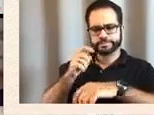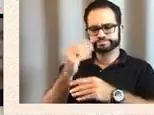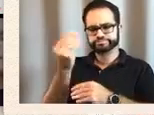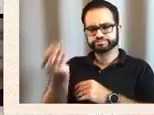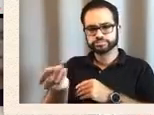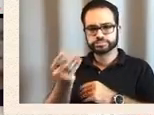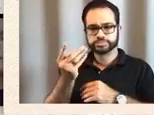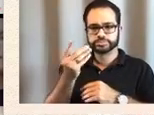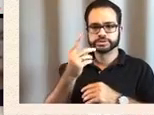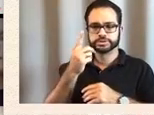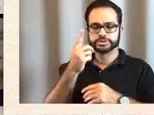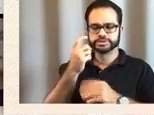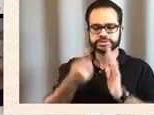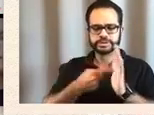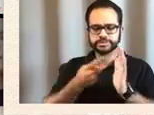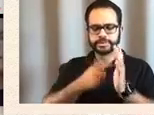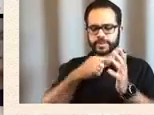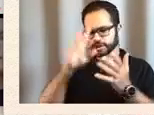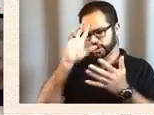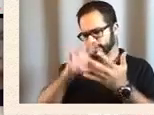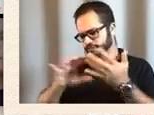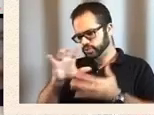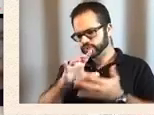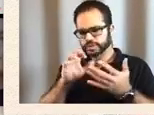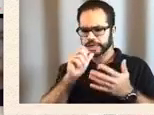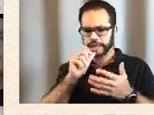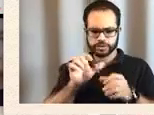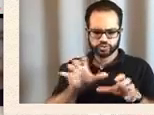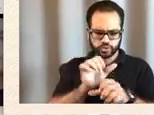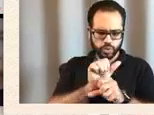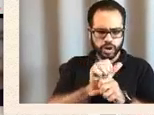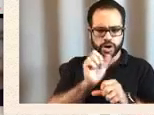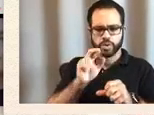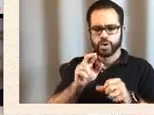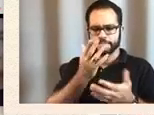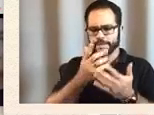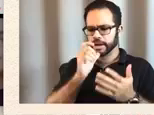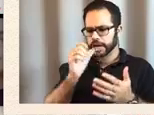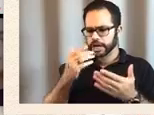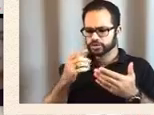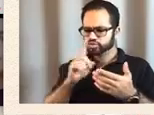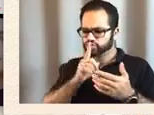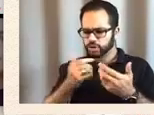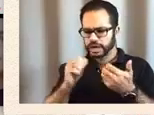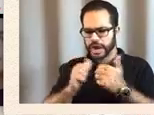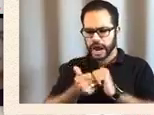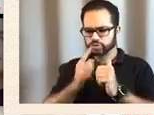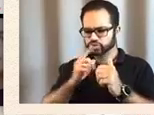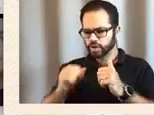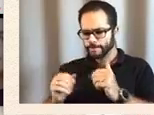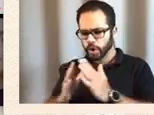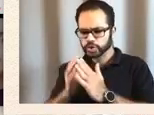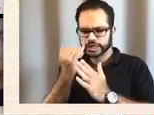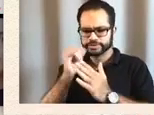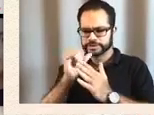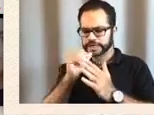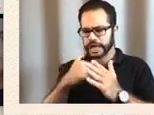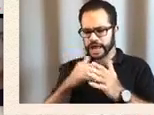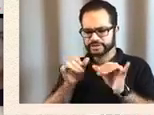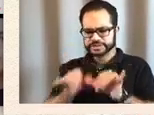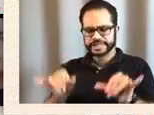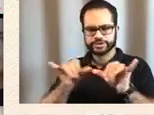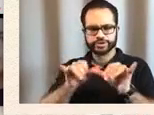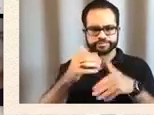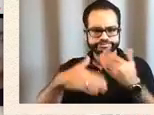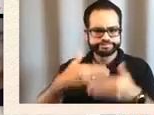deadlines confused, I didn't do the work. Sometimes it actually was because I wasn't sure how to approach the teacher to turn it in if they didn't have some kind of standardized procedure. And at the time I